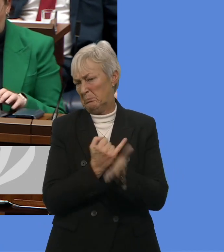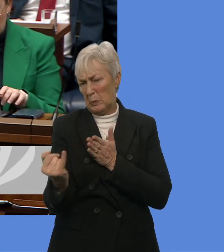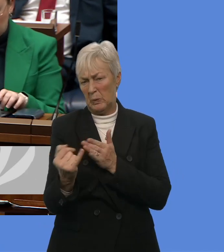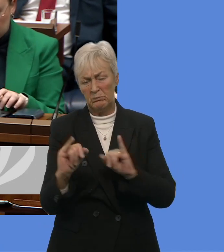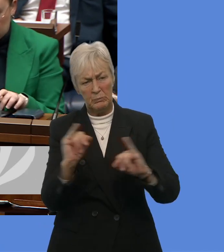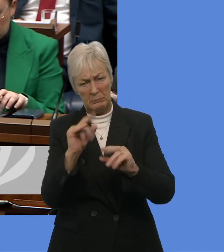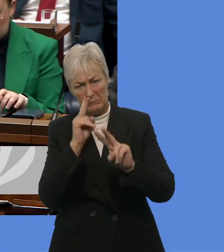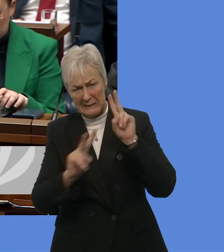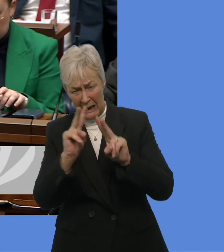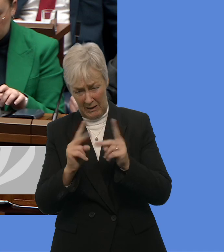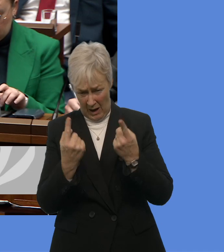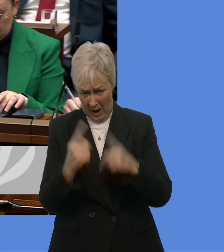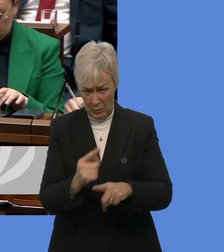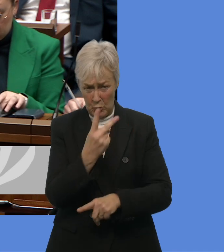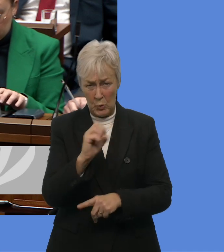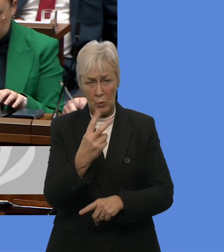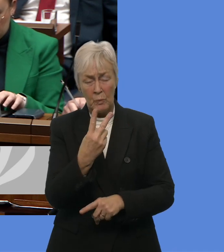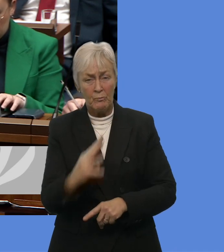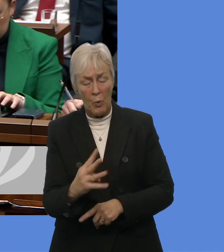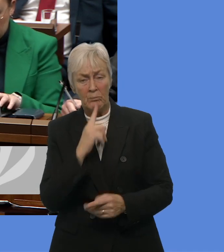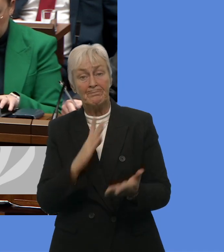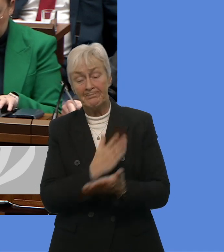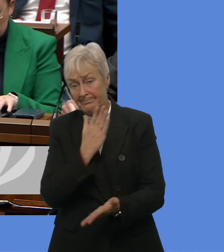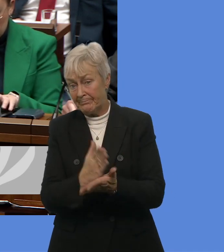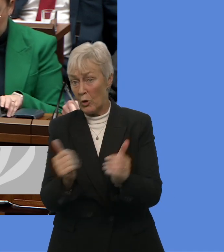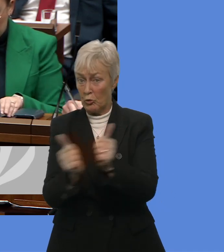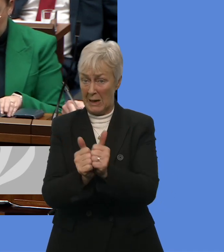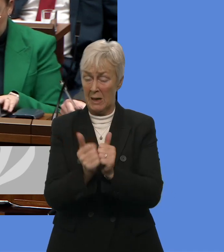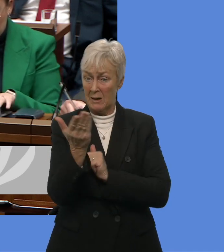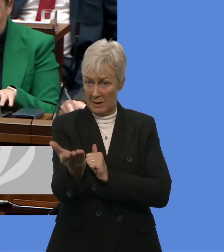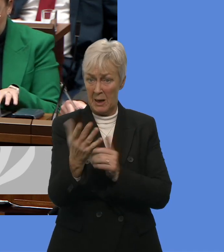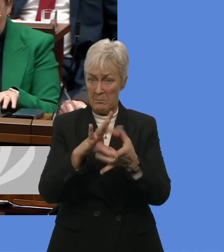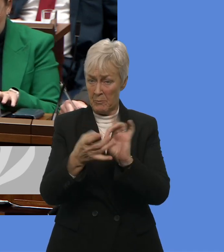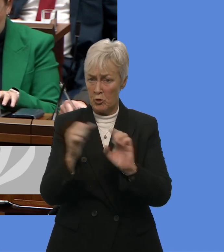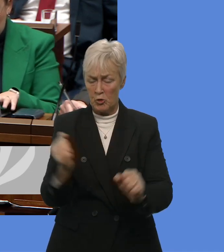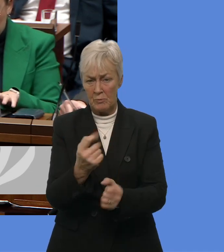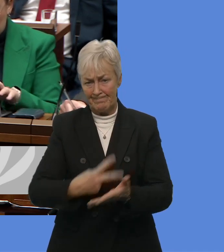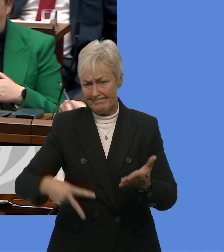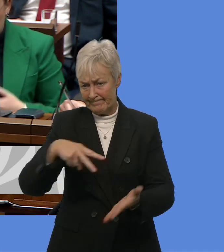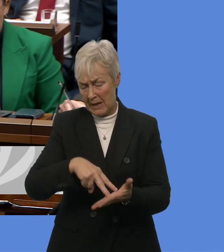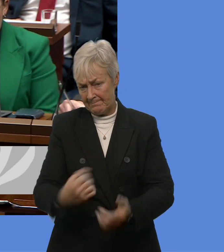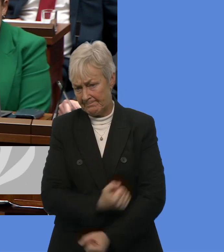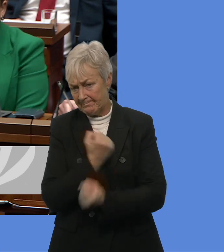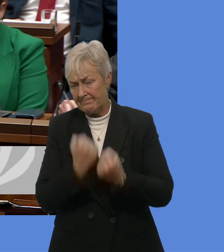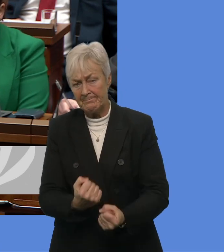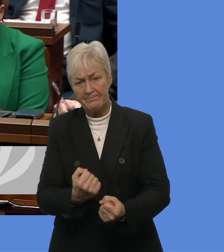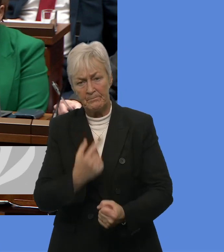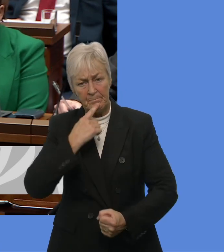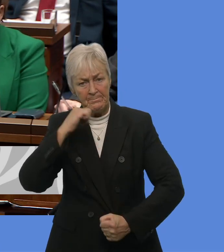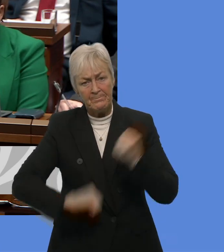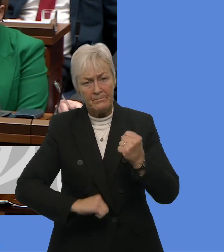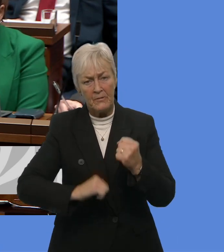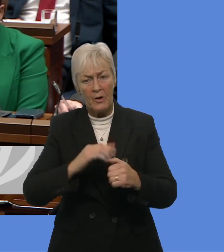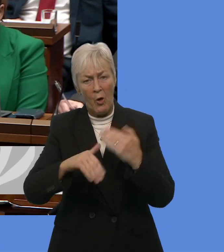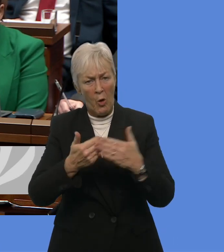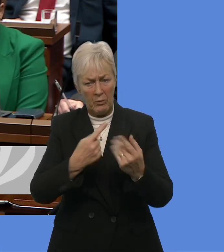this is happening in 2024. So I absolutely agree with the member that we should stand united against this. And I welcome the fact that across this